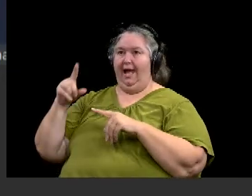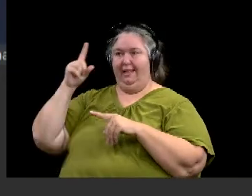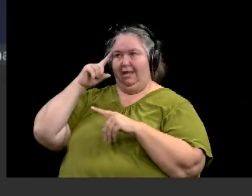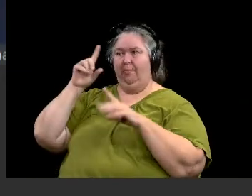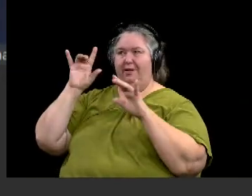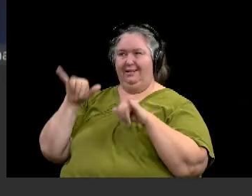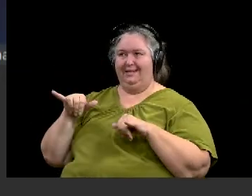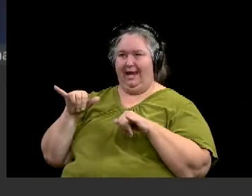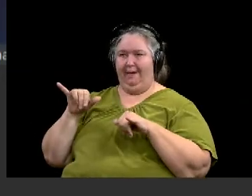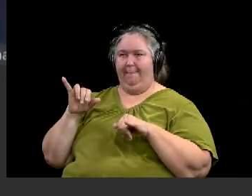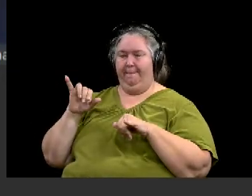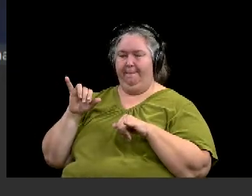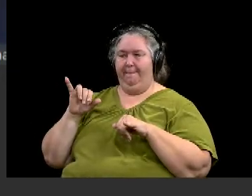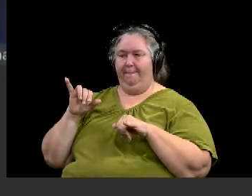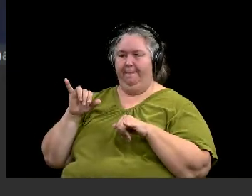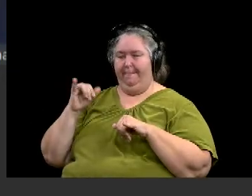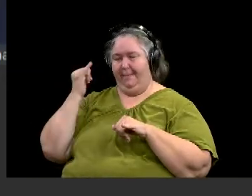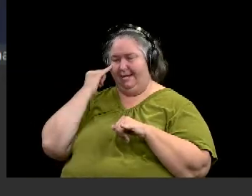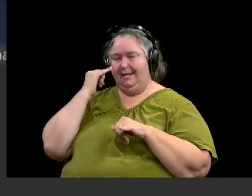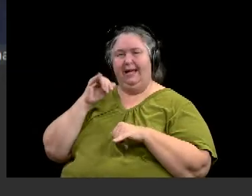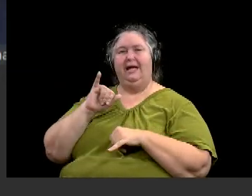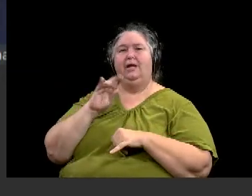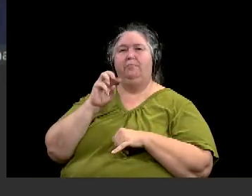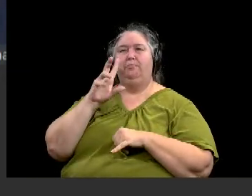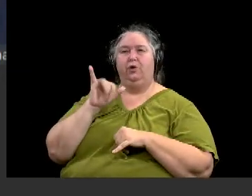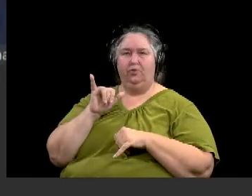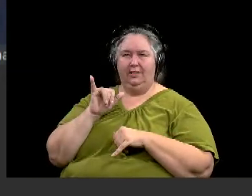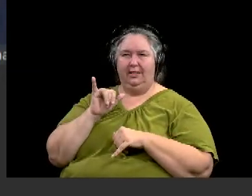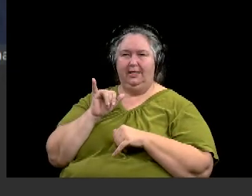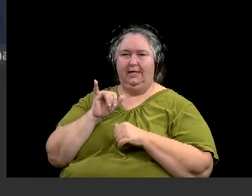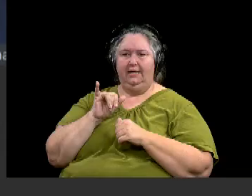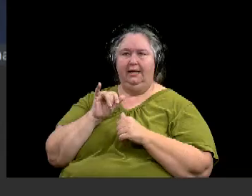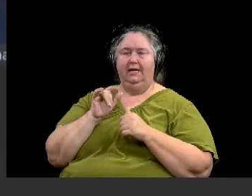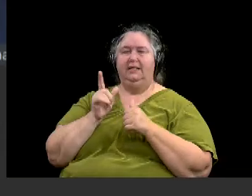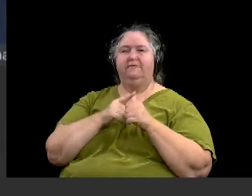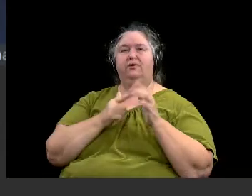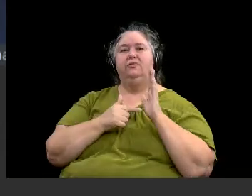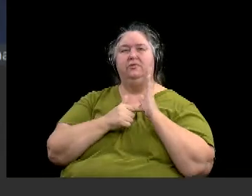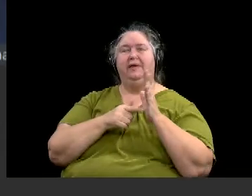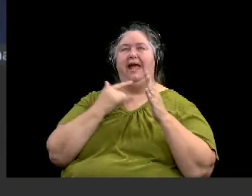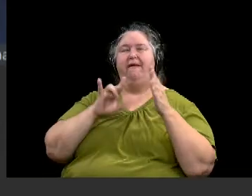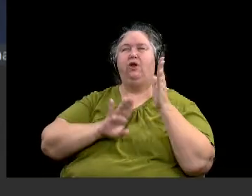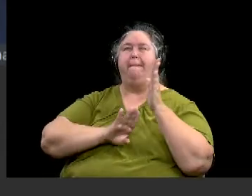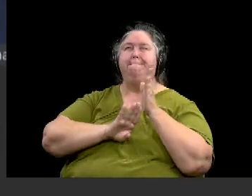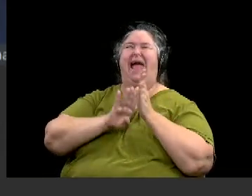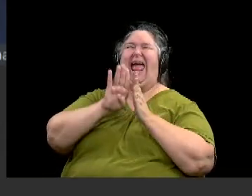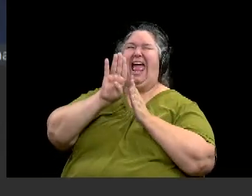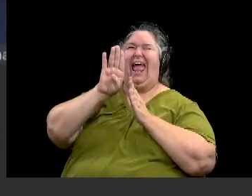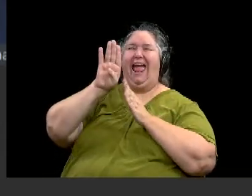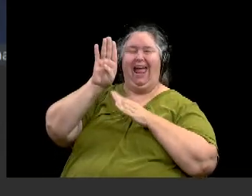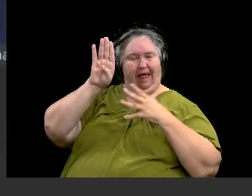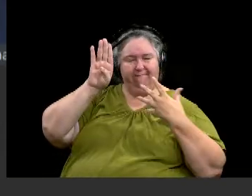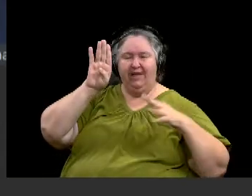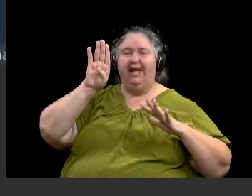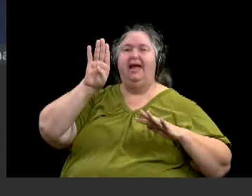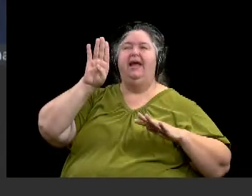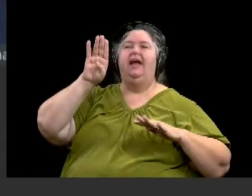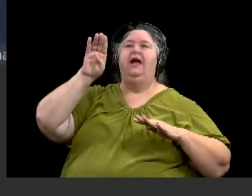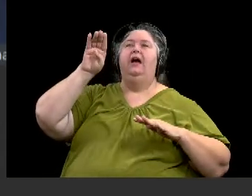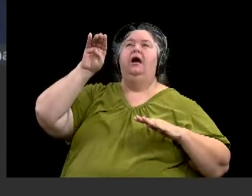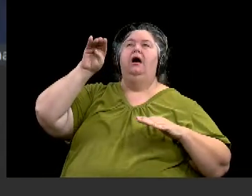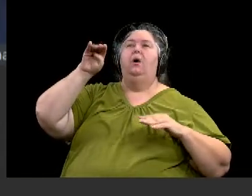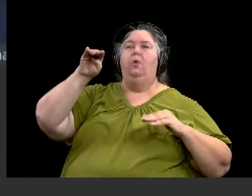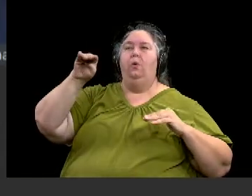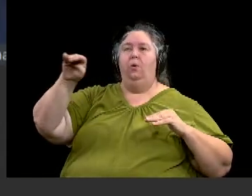first demonstrated a week after the second dose. So for the Pfizer vaccine, first dose, then 3 weeks, then second